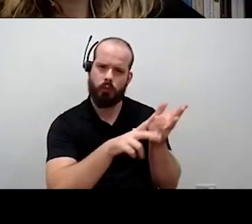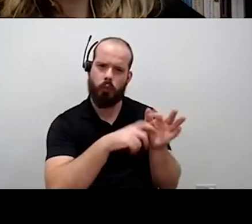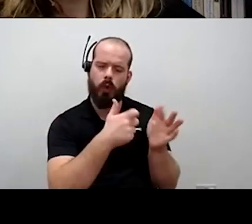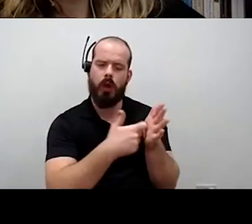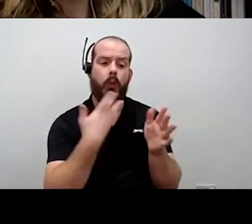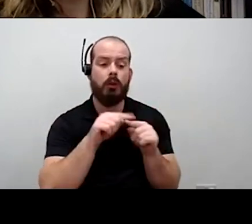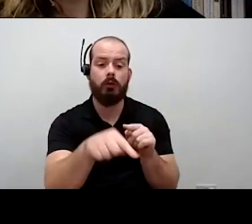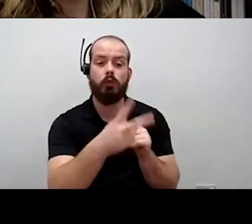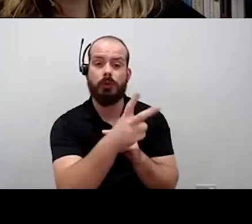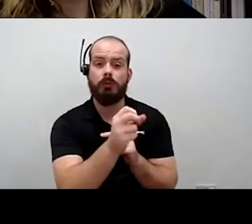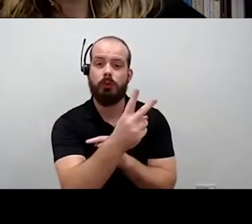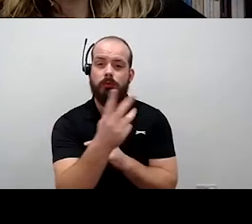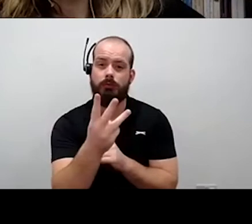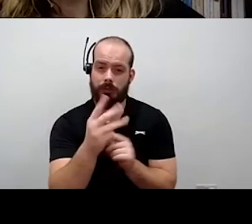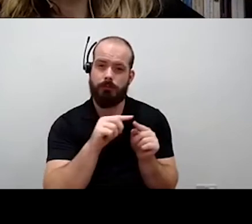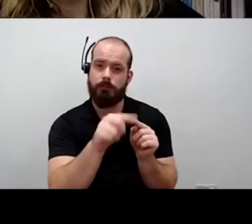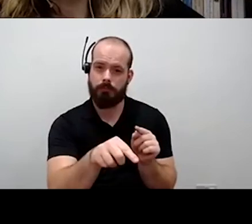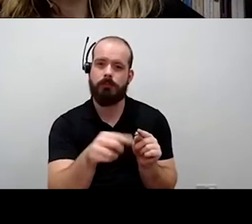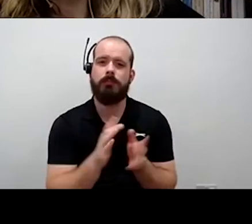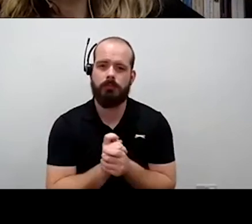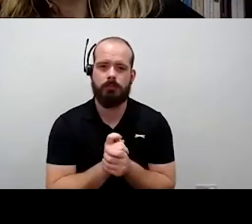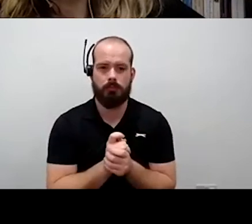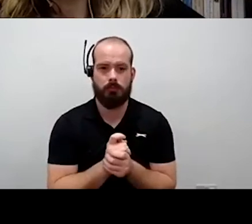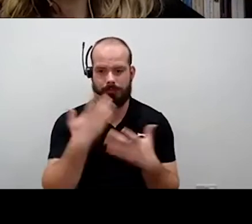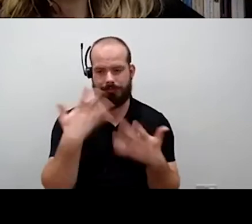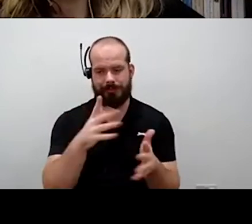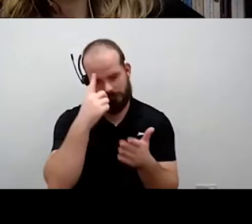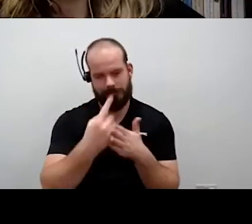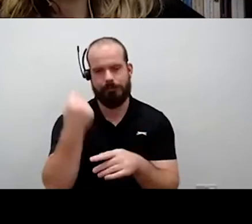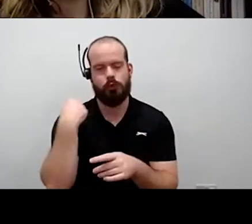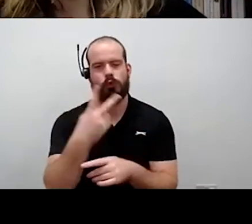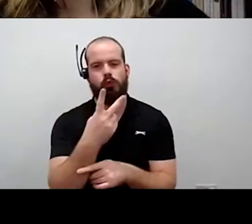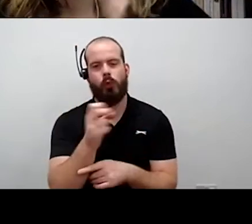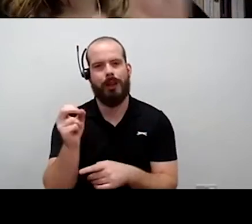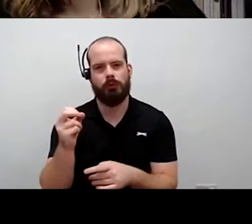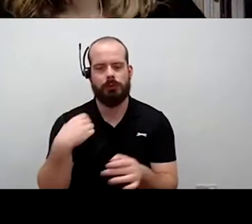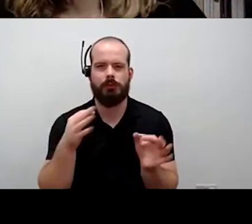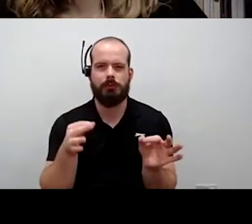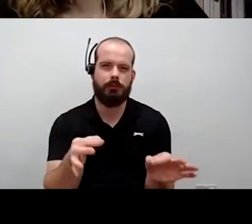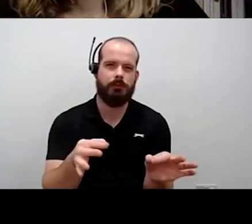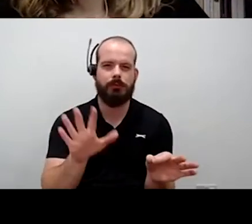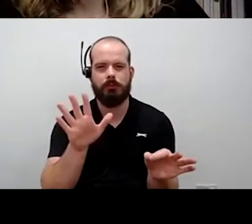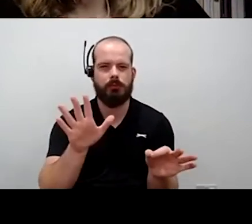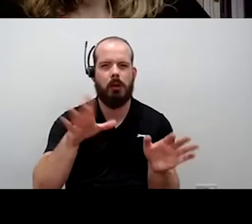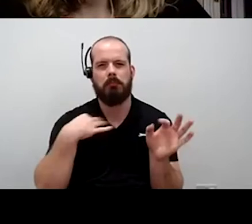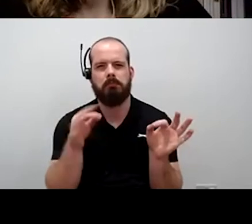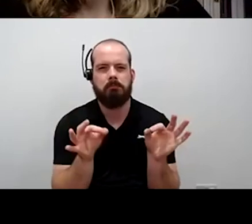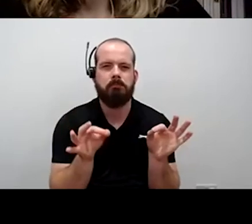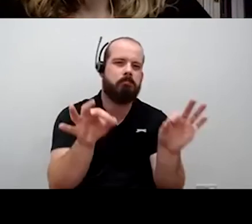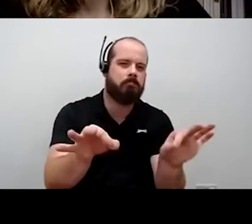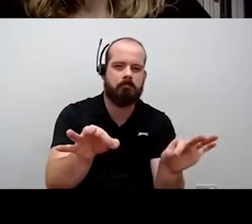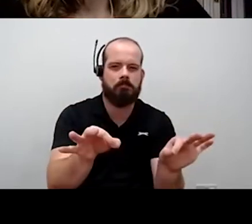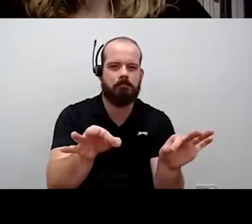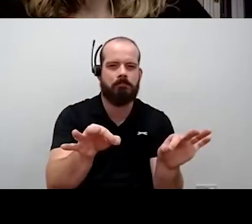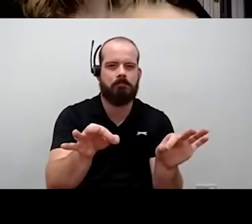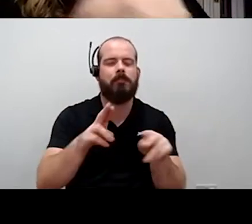2023. And we've decided that 2 times, right? Once in 2000, then we said, well, maybe we stay in a little longer. And then Fukushima